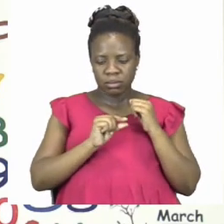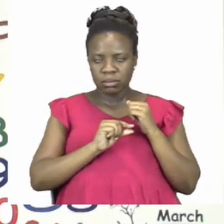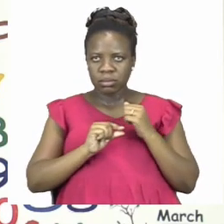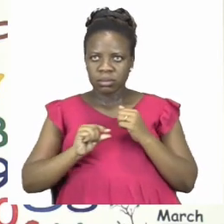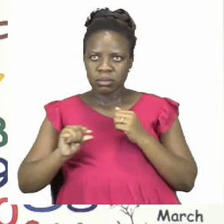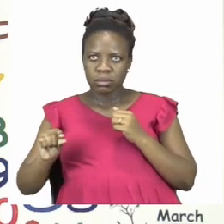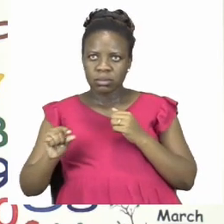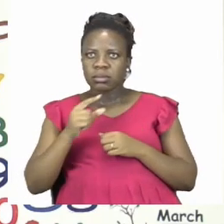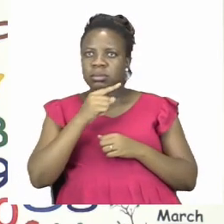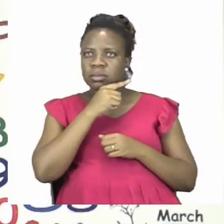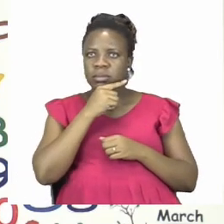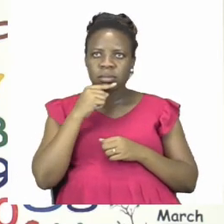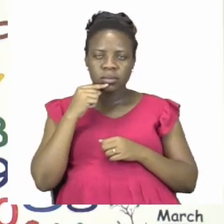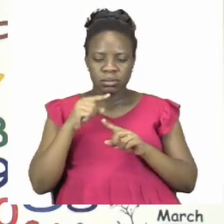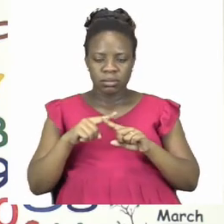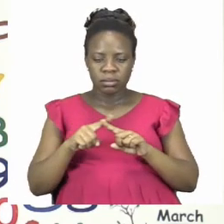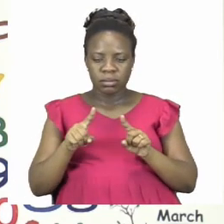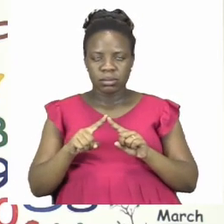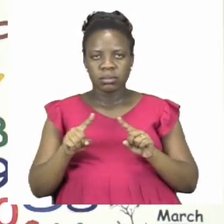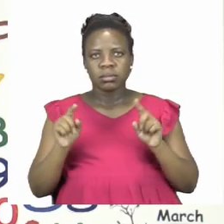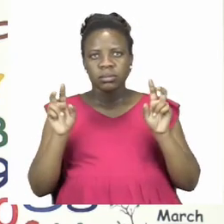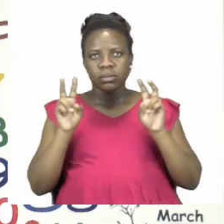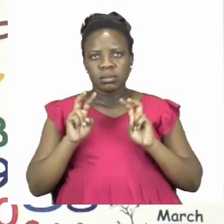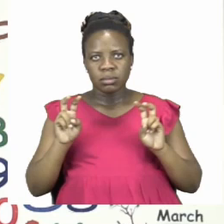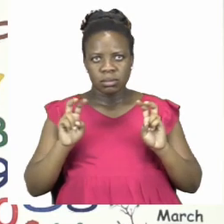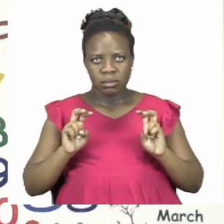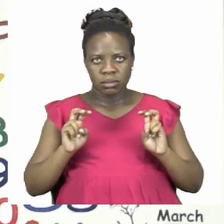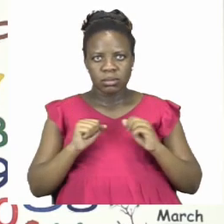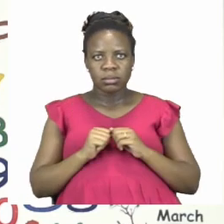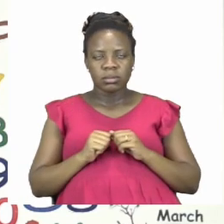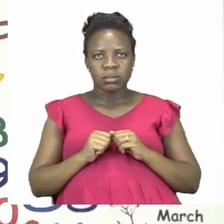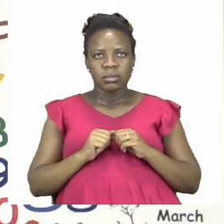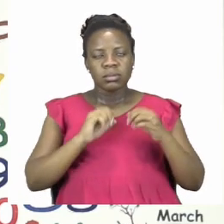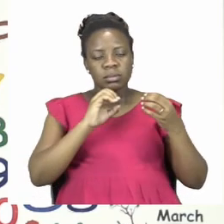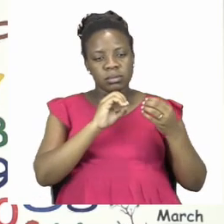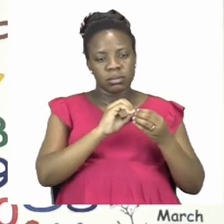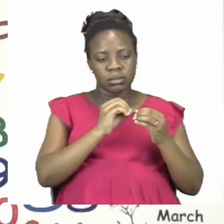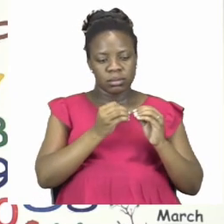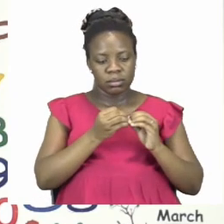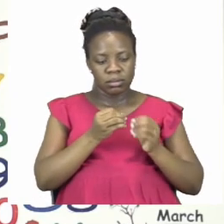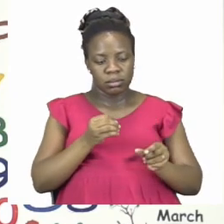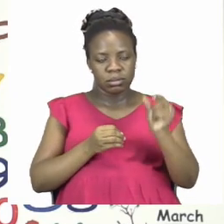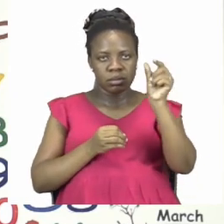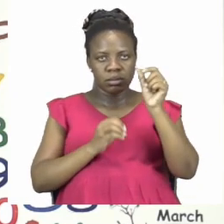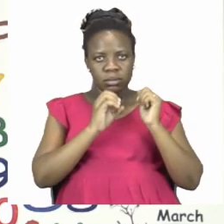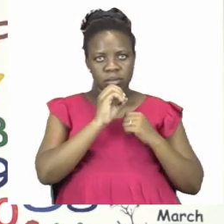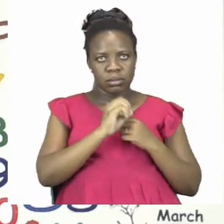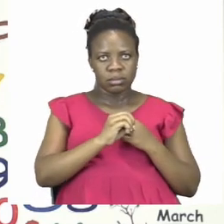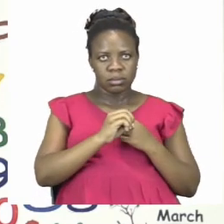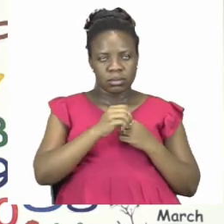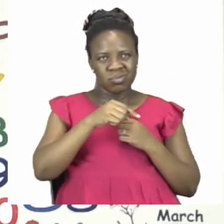in twos, starting from 0 all the way up to 22. Then, going